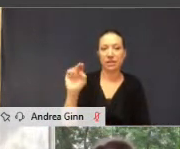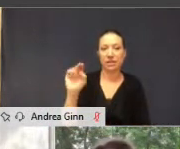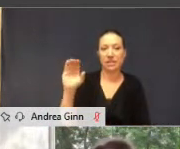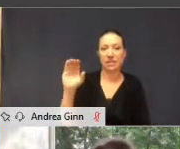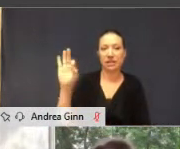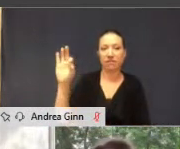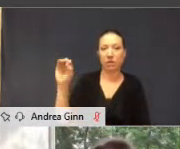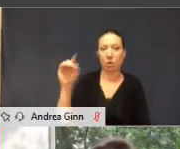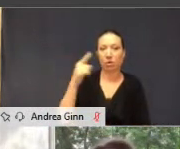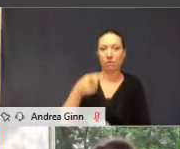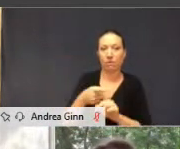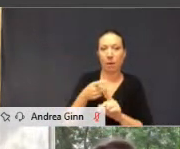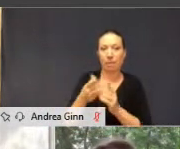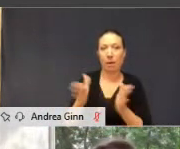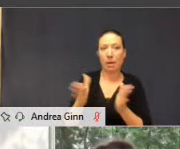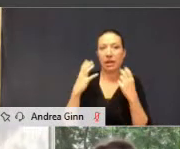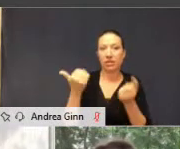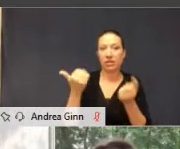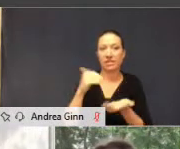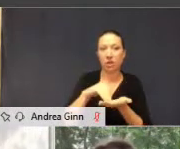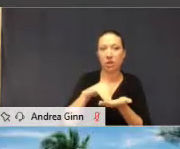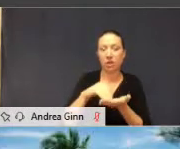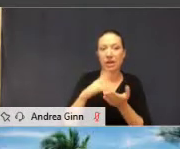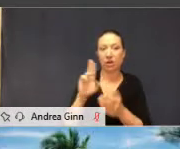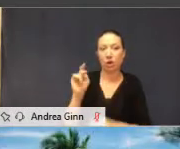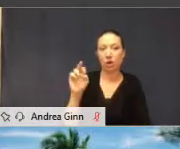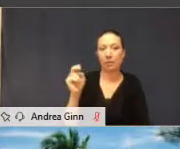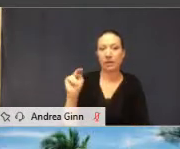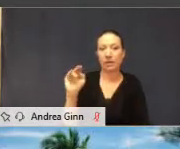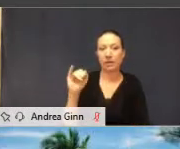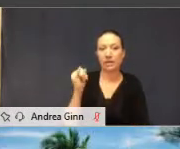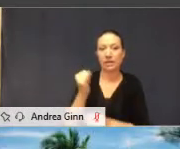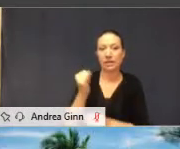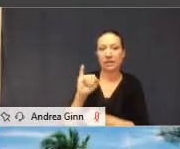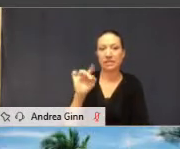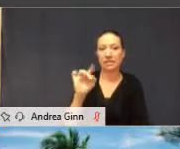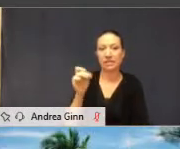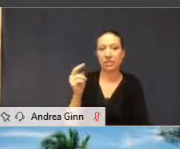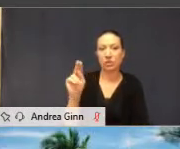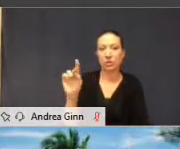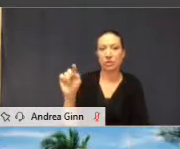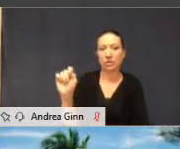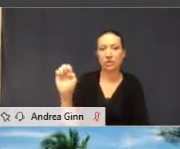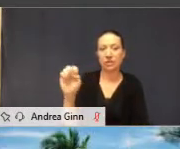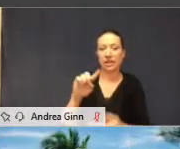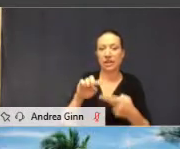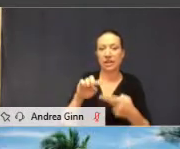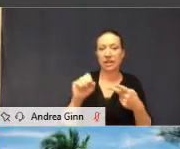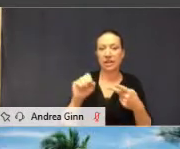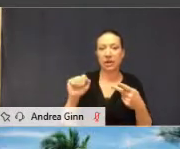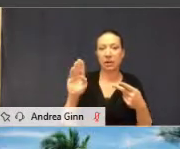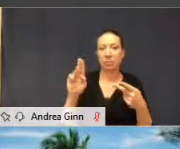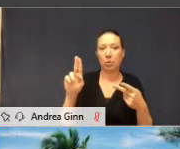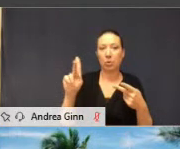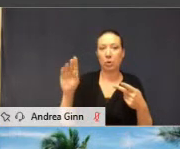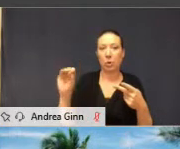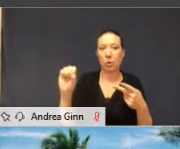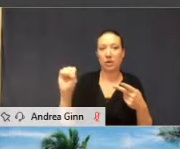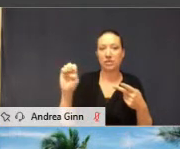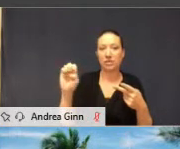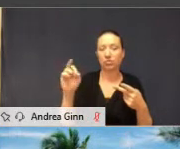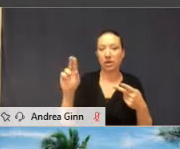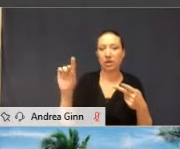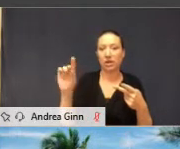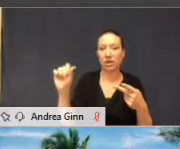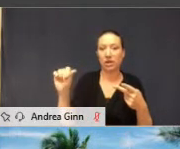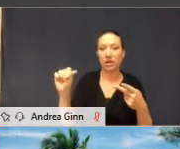Institute, and Ebuko Estrada, who's the Coverage Innovation Officer at the Medical Assistance Division